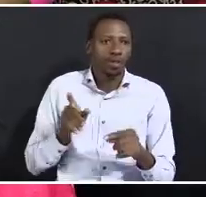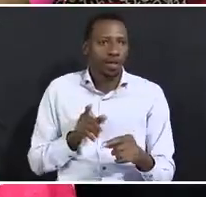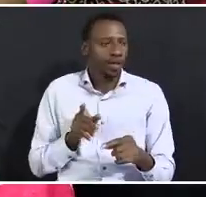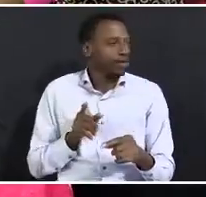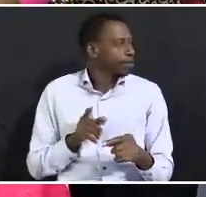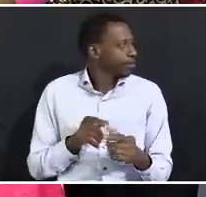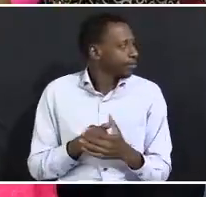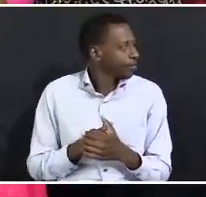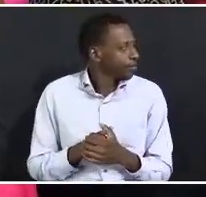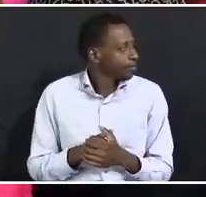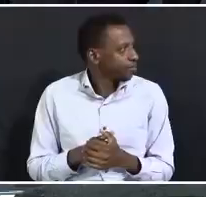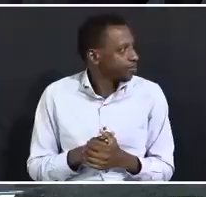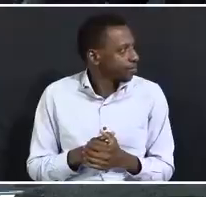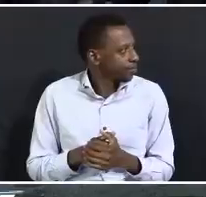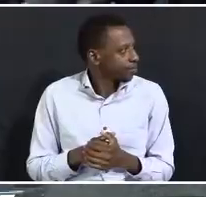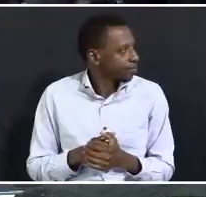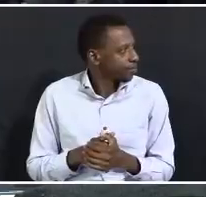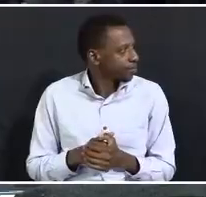time.